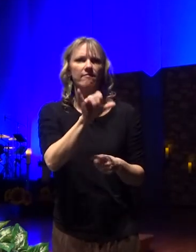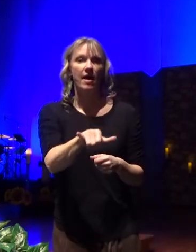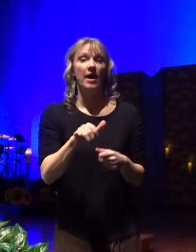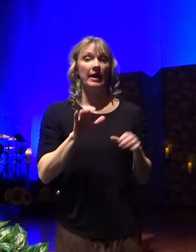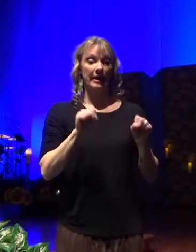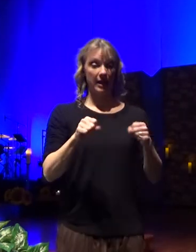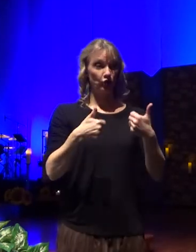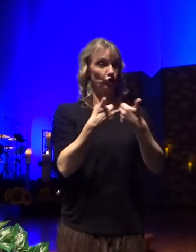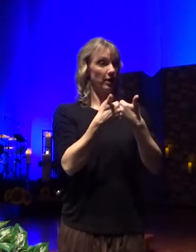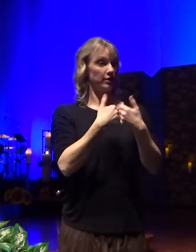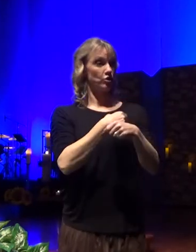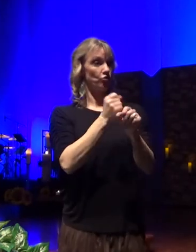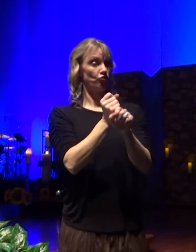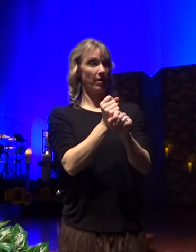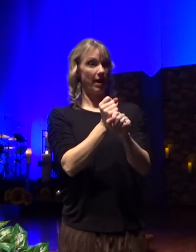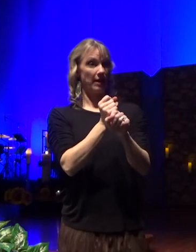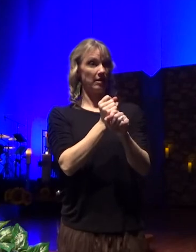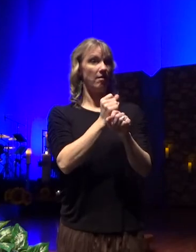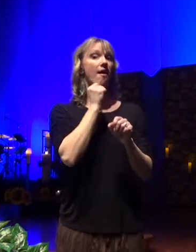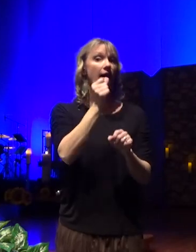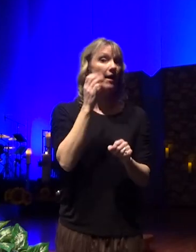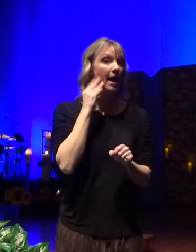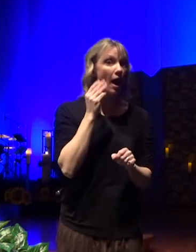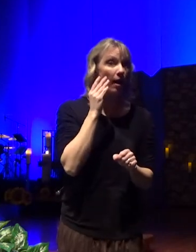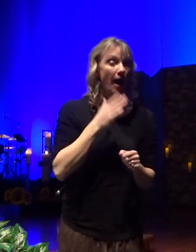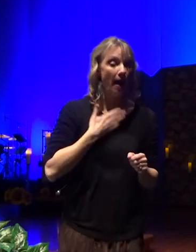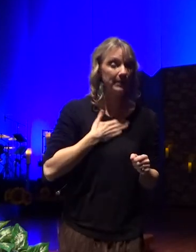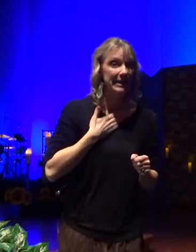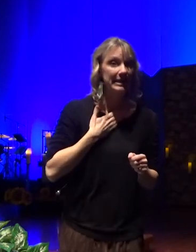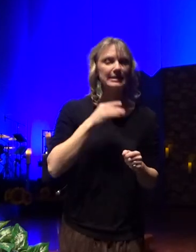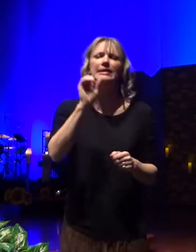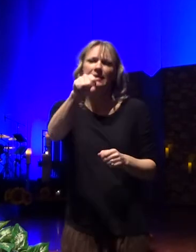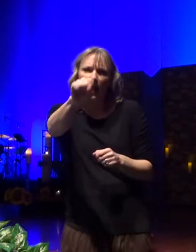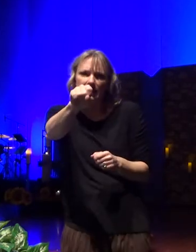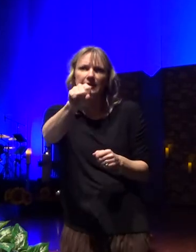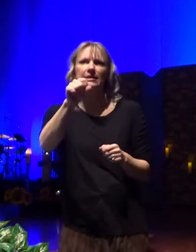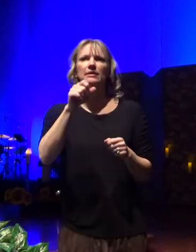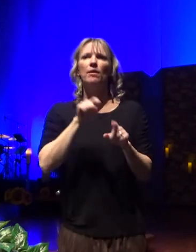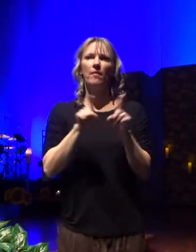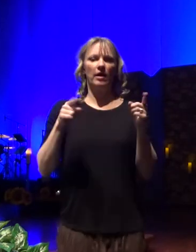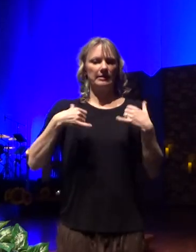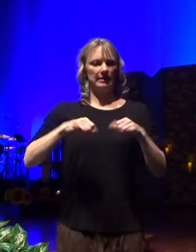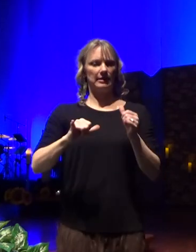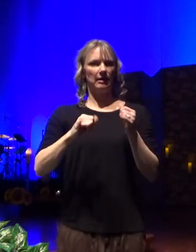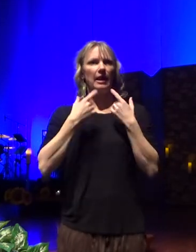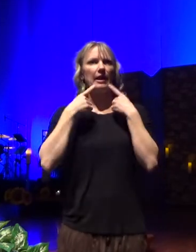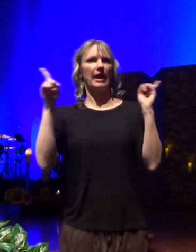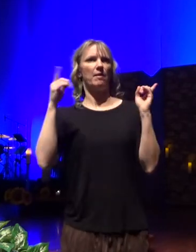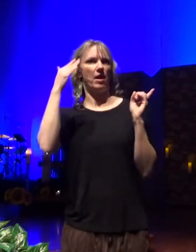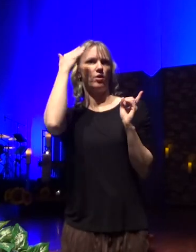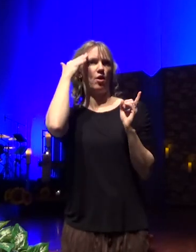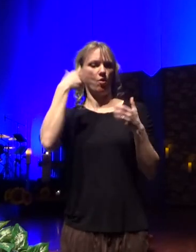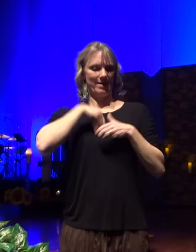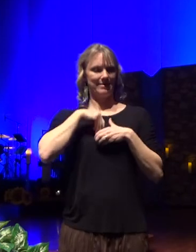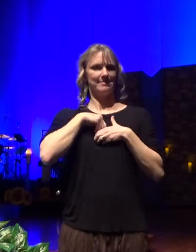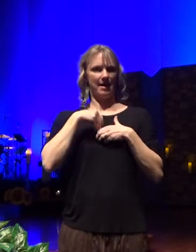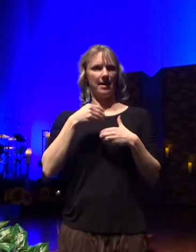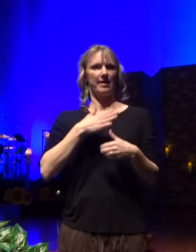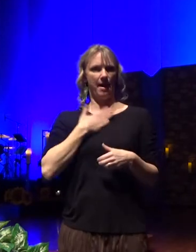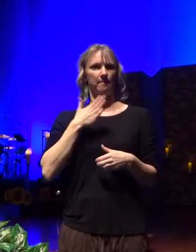Can challenges create an experience of unhappiness? Absolutely, but we can still claim and know that happiness within us if we're